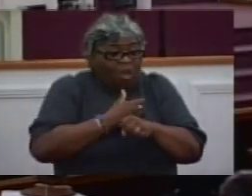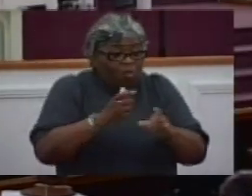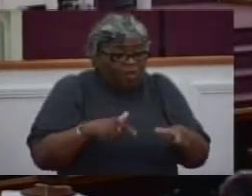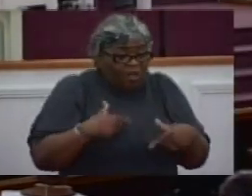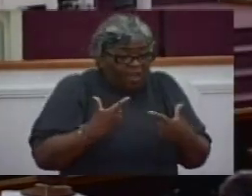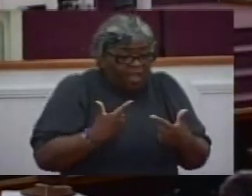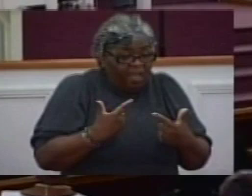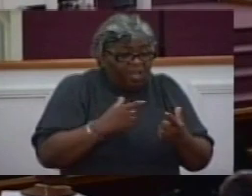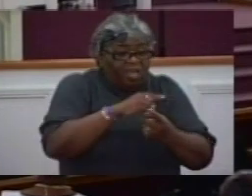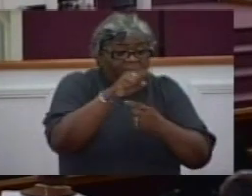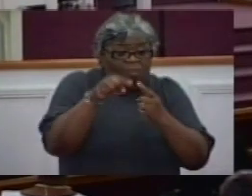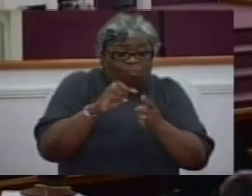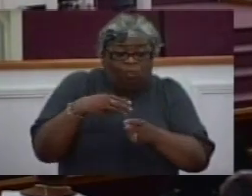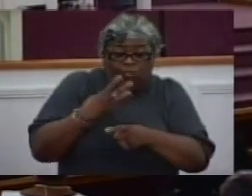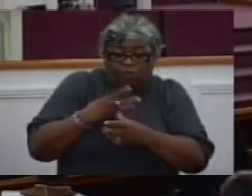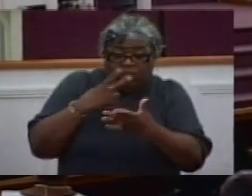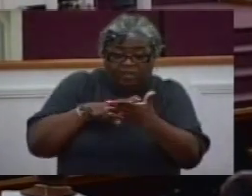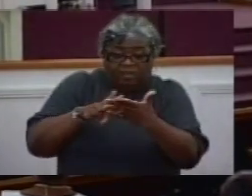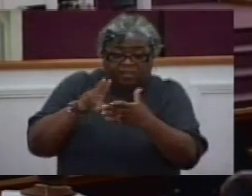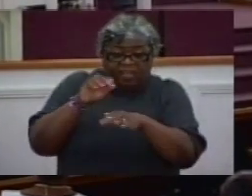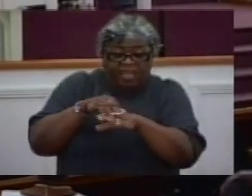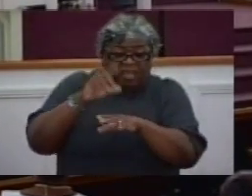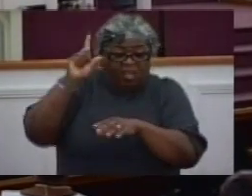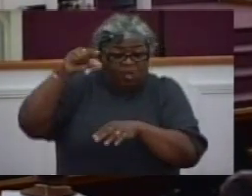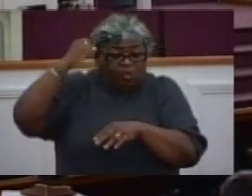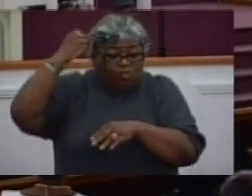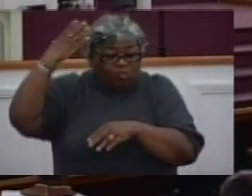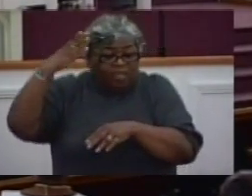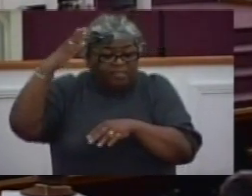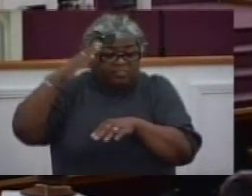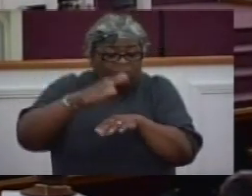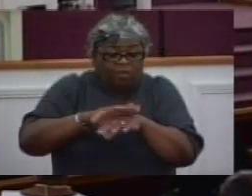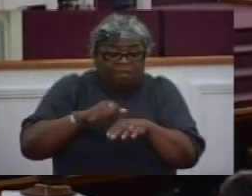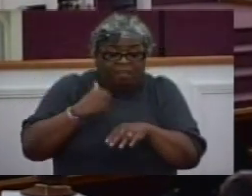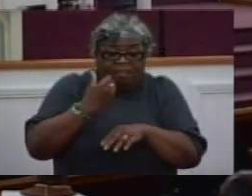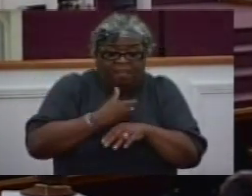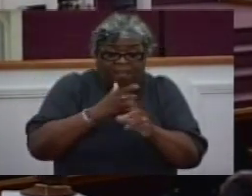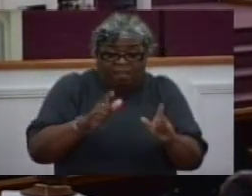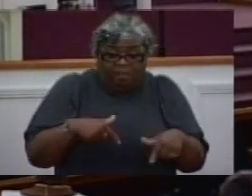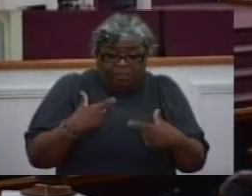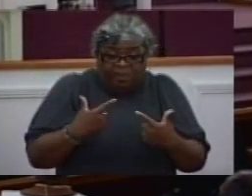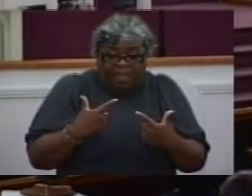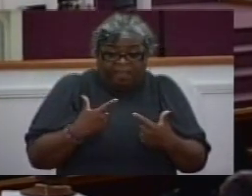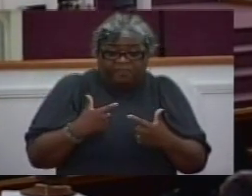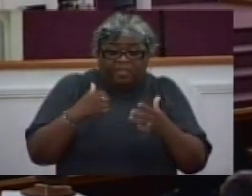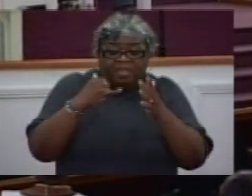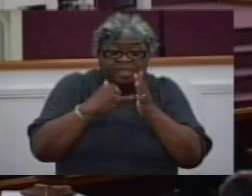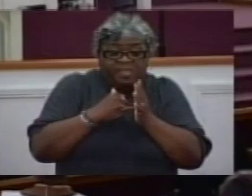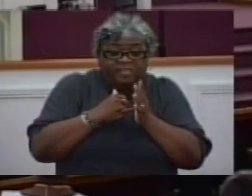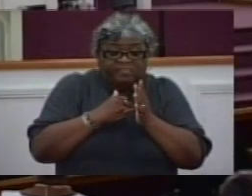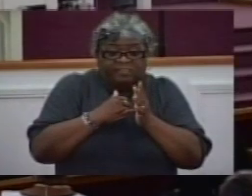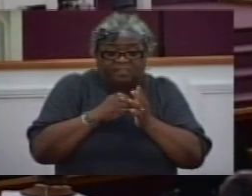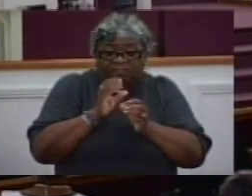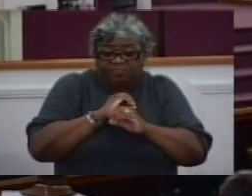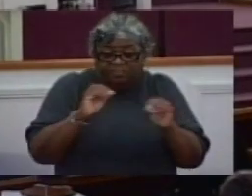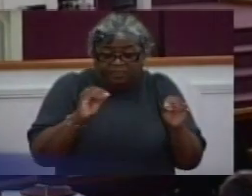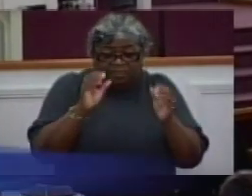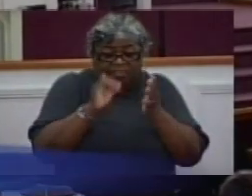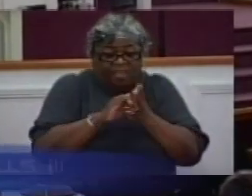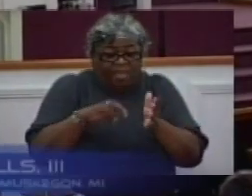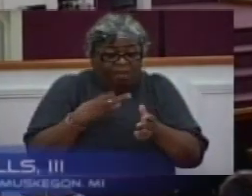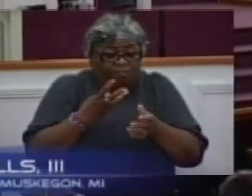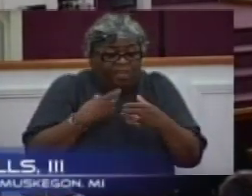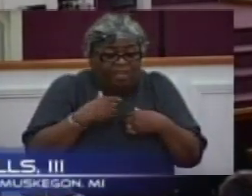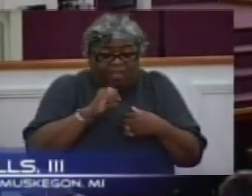lives. When we look at that grace being placed upon our lives, it isn't anything that we